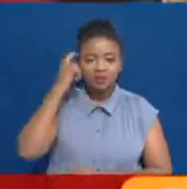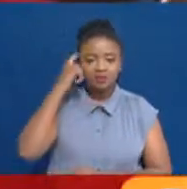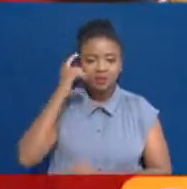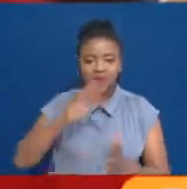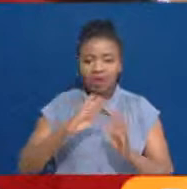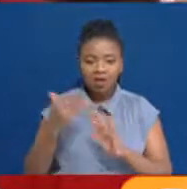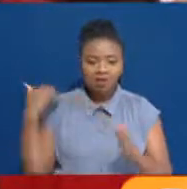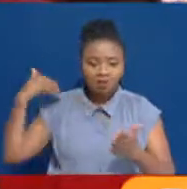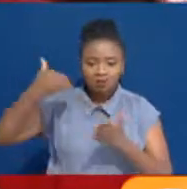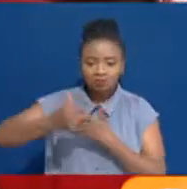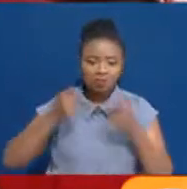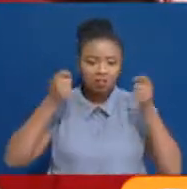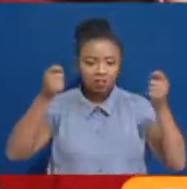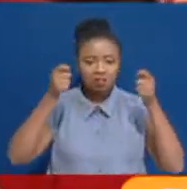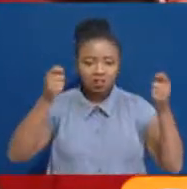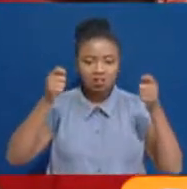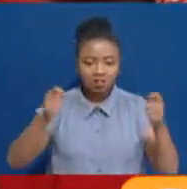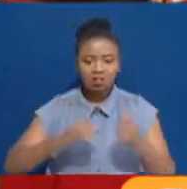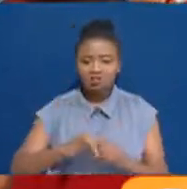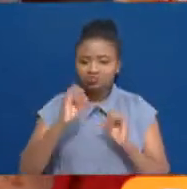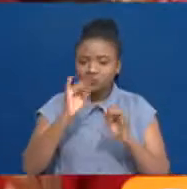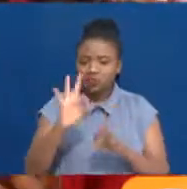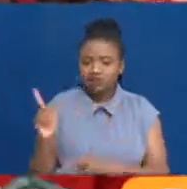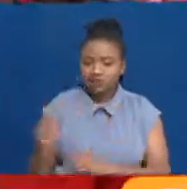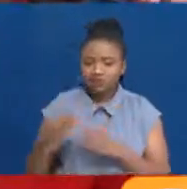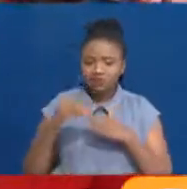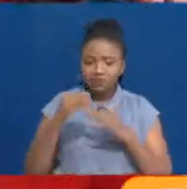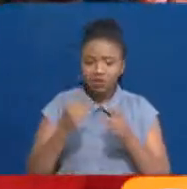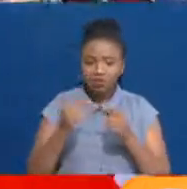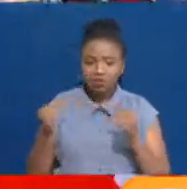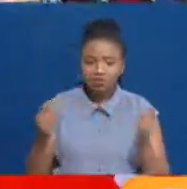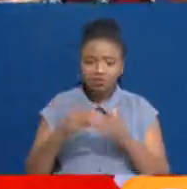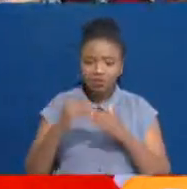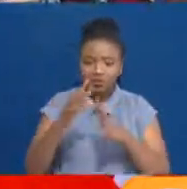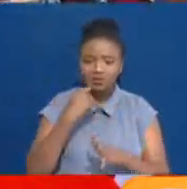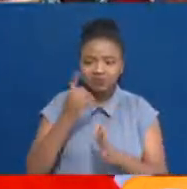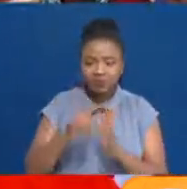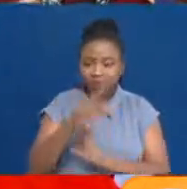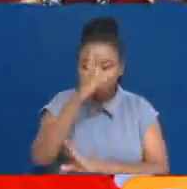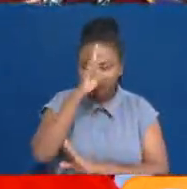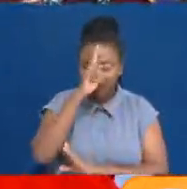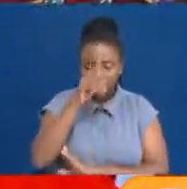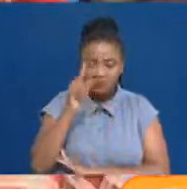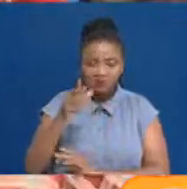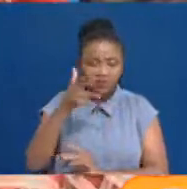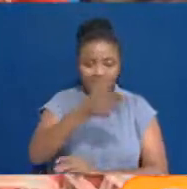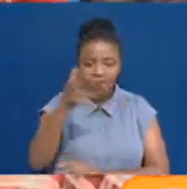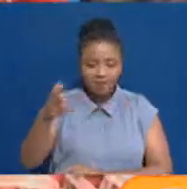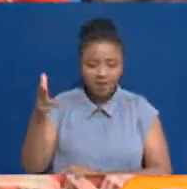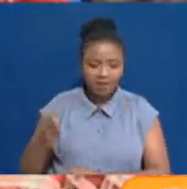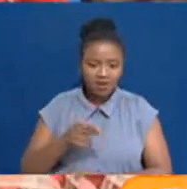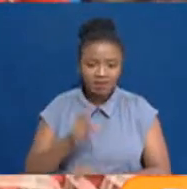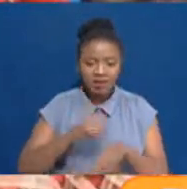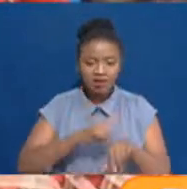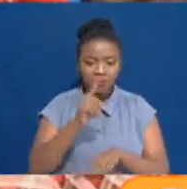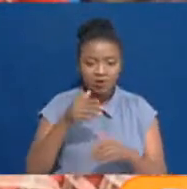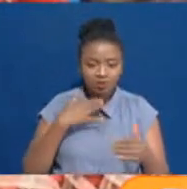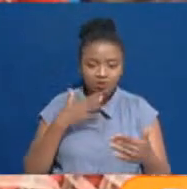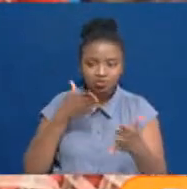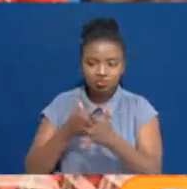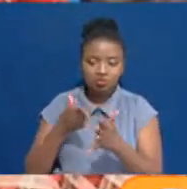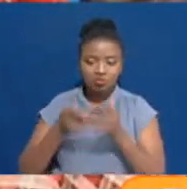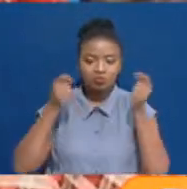anti-government protests, where the opposition leader maintained that police used excessive force in dealing with the